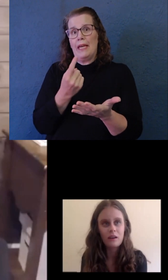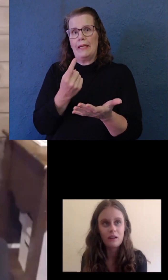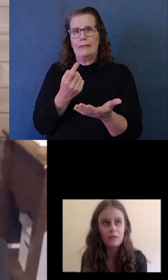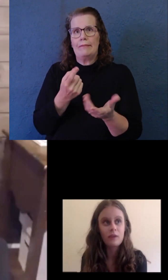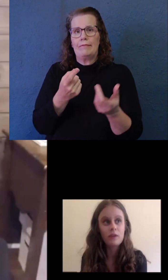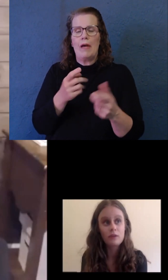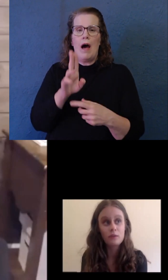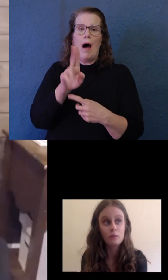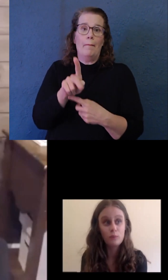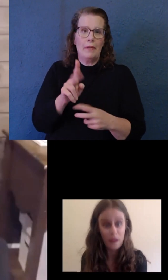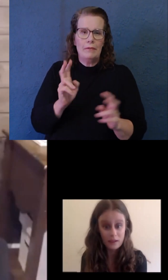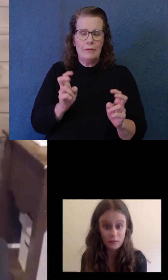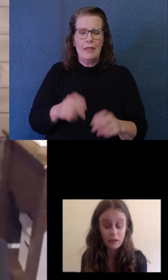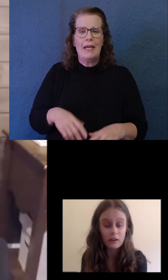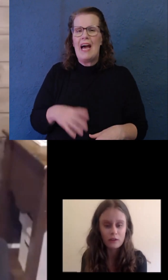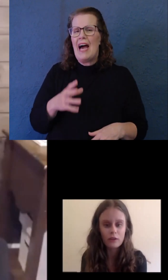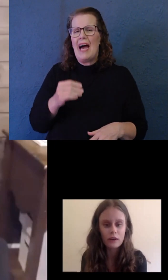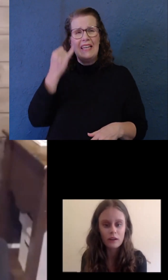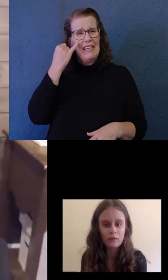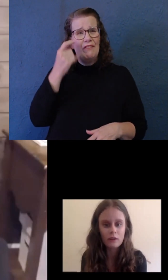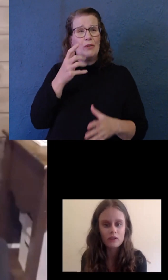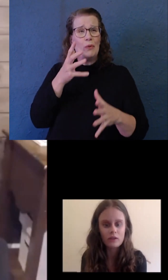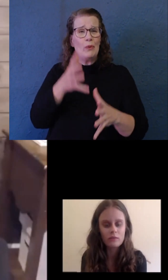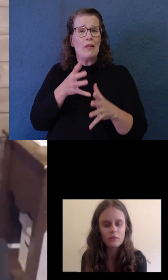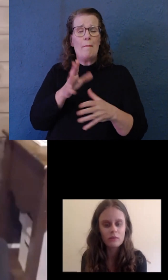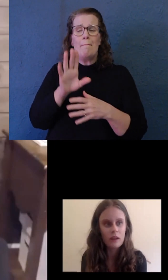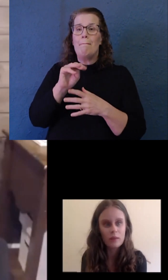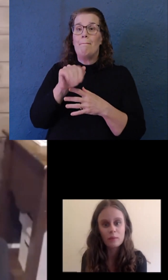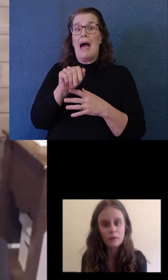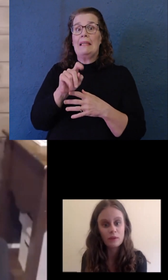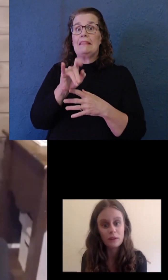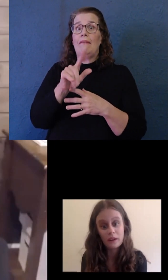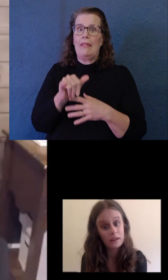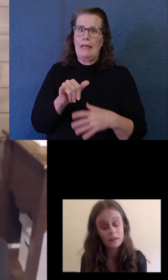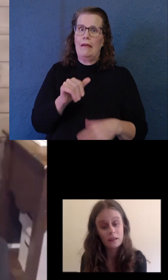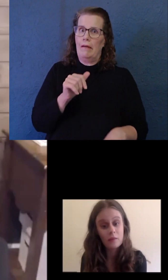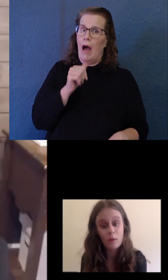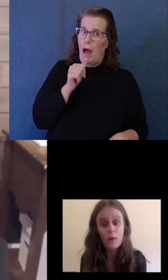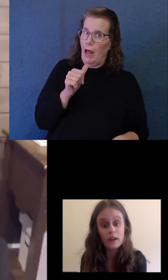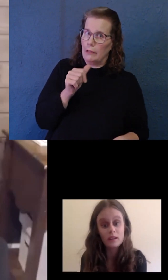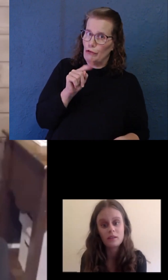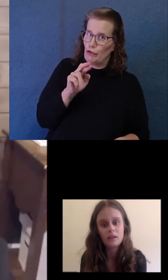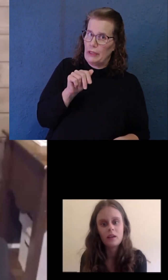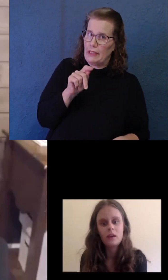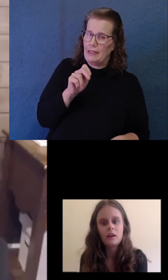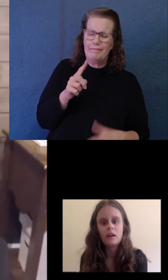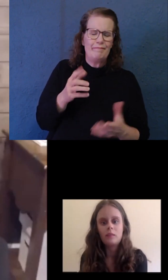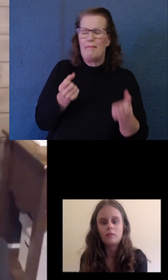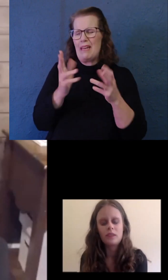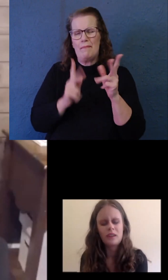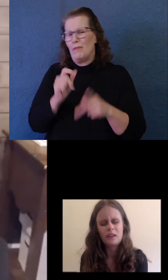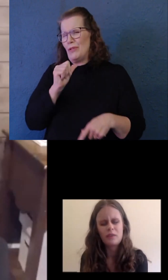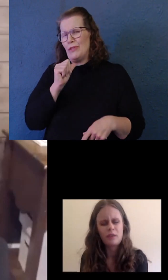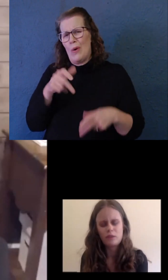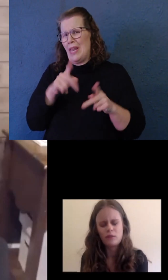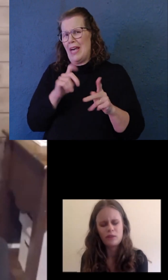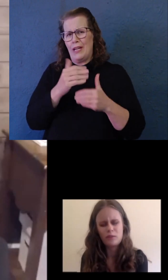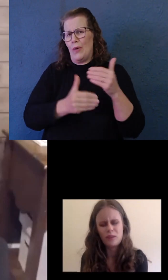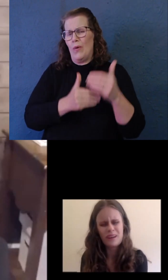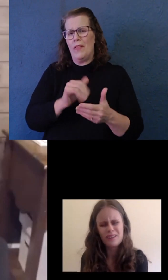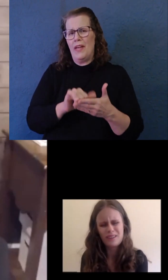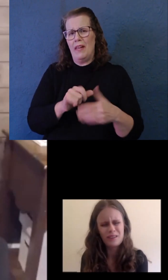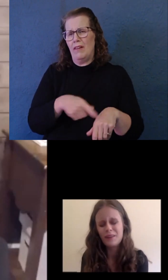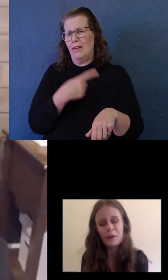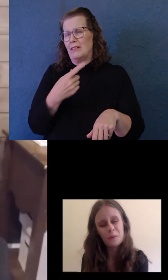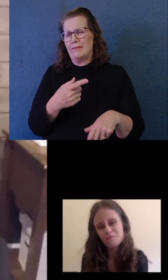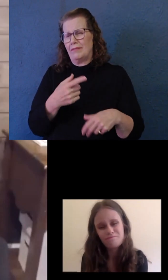And if it goes massively untreated, which a lot of people don't let it get to that point, then it can affect your vision.